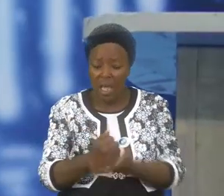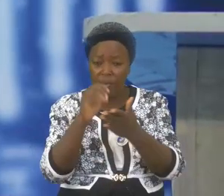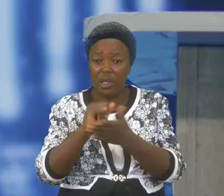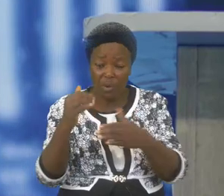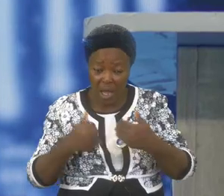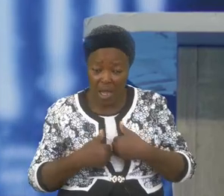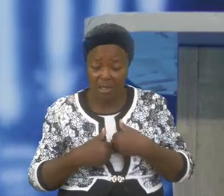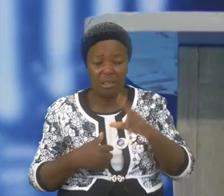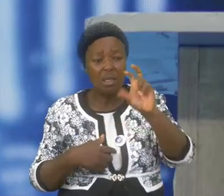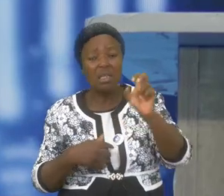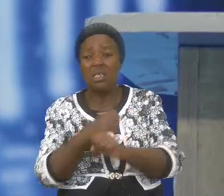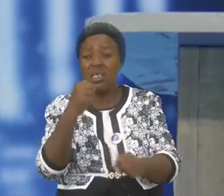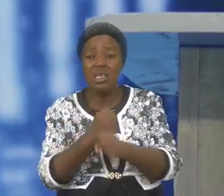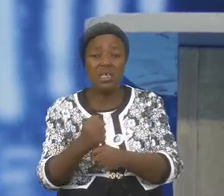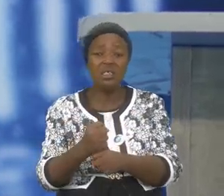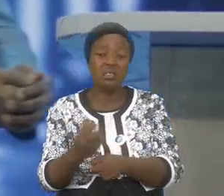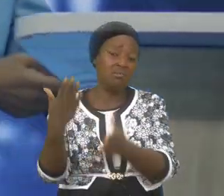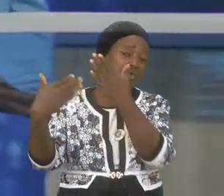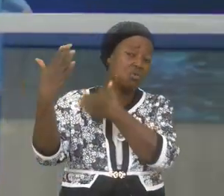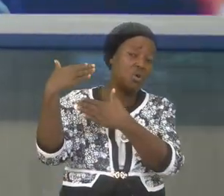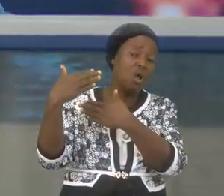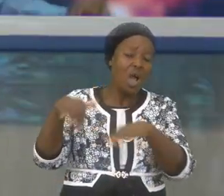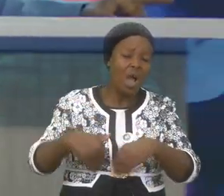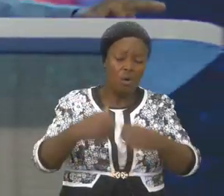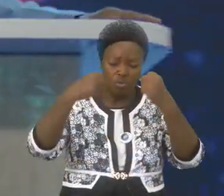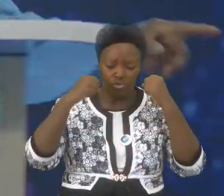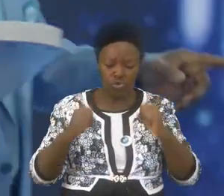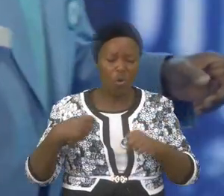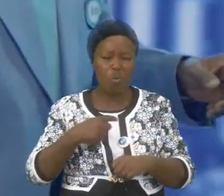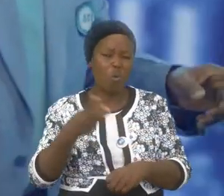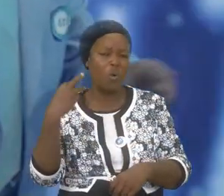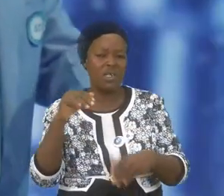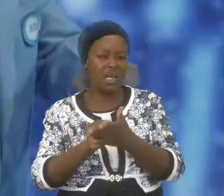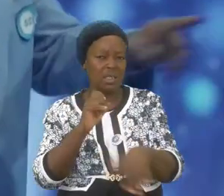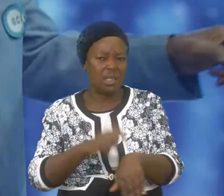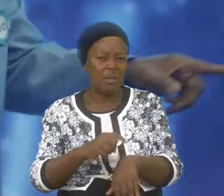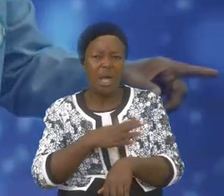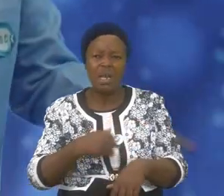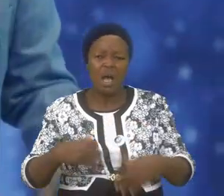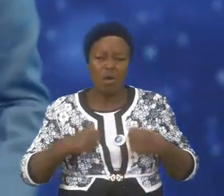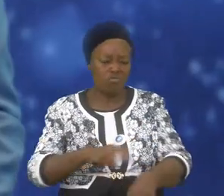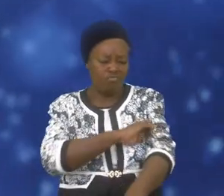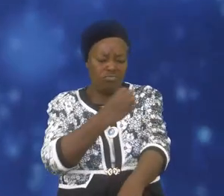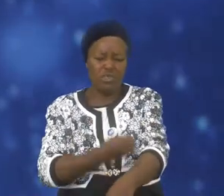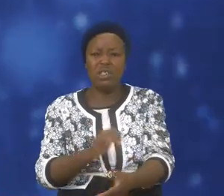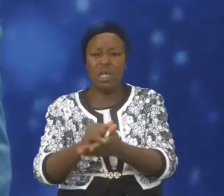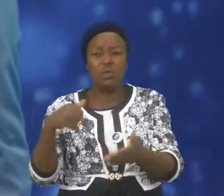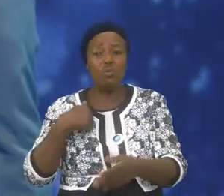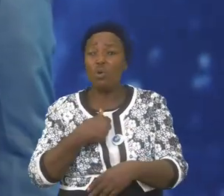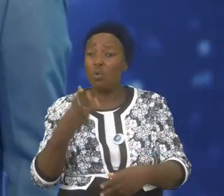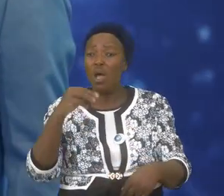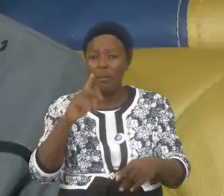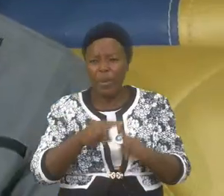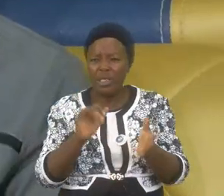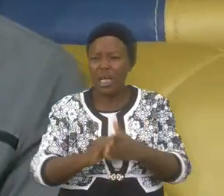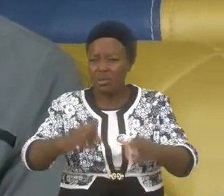we are, how capable we were. But that strength we had, that health we had many, many